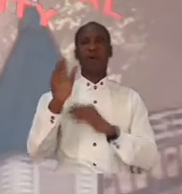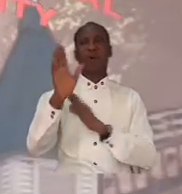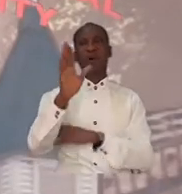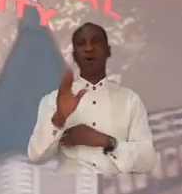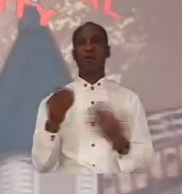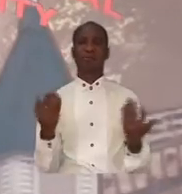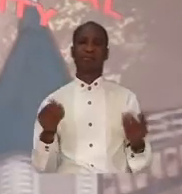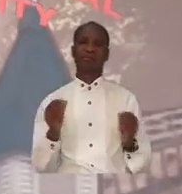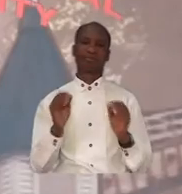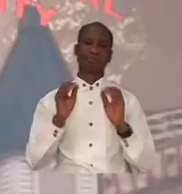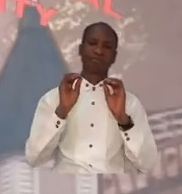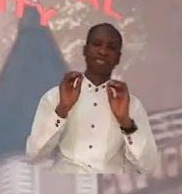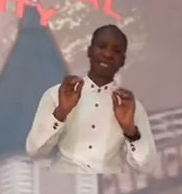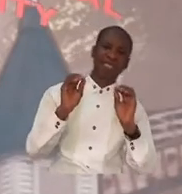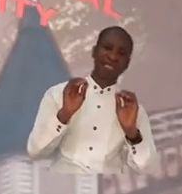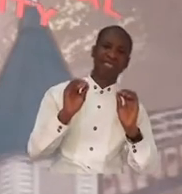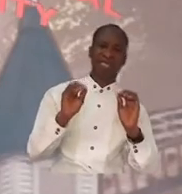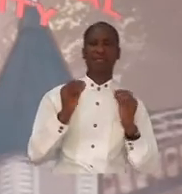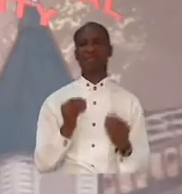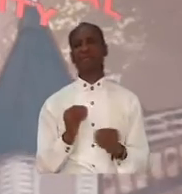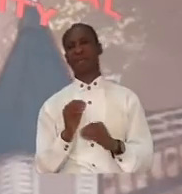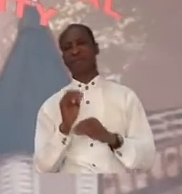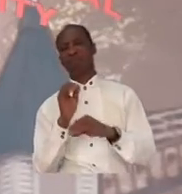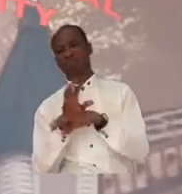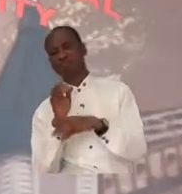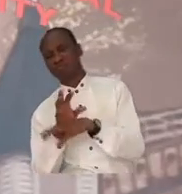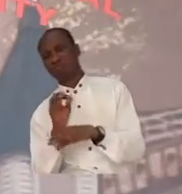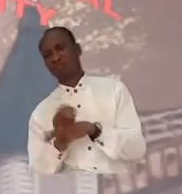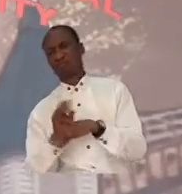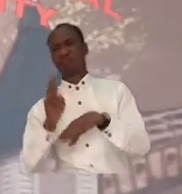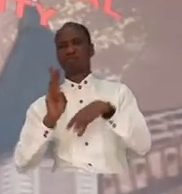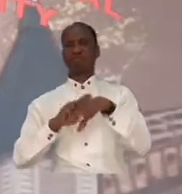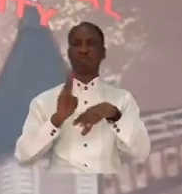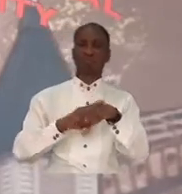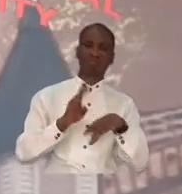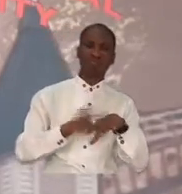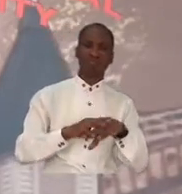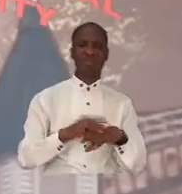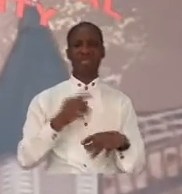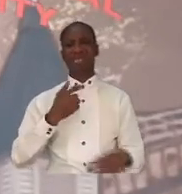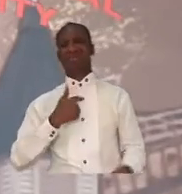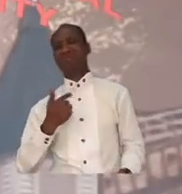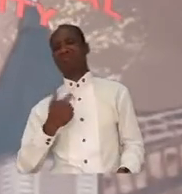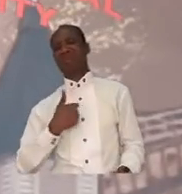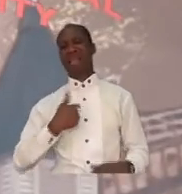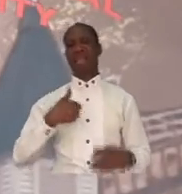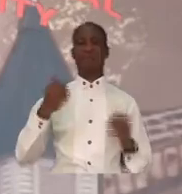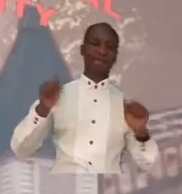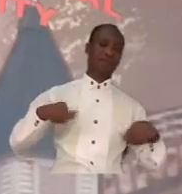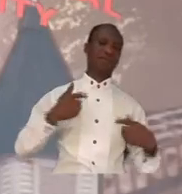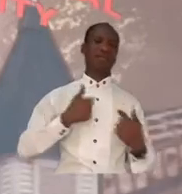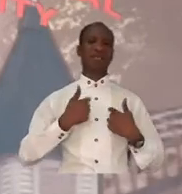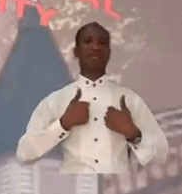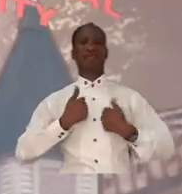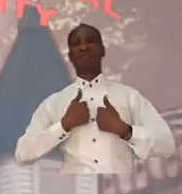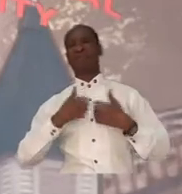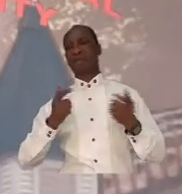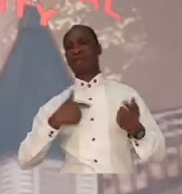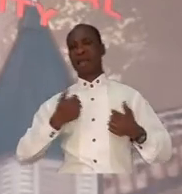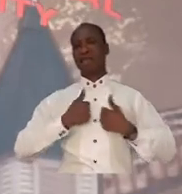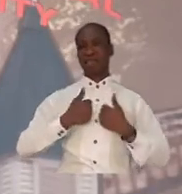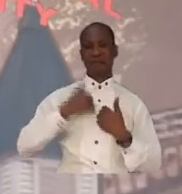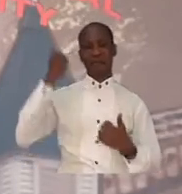afutuo bi na se onipa wadwene ye wo se wow, human right into bet me iron your pa. One